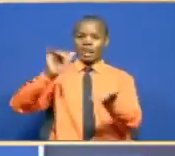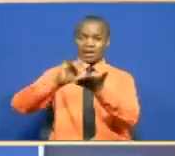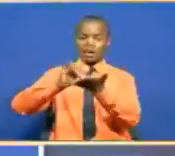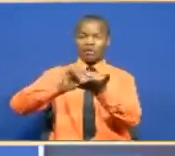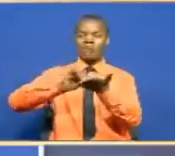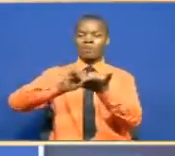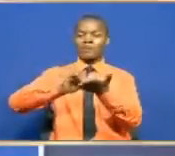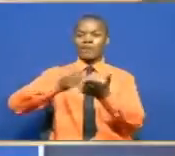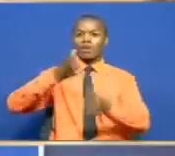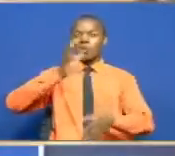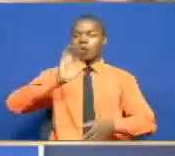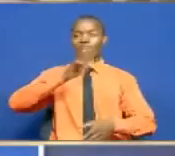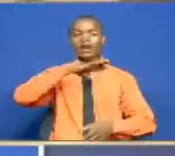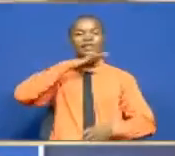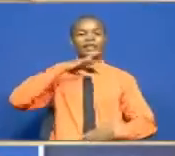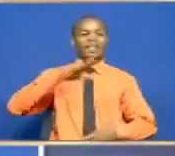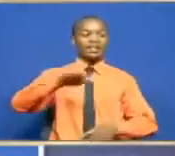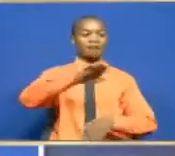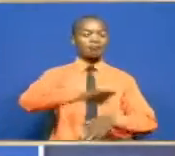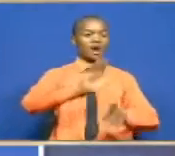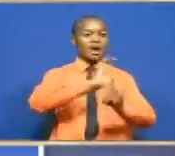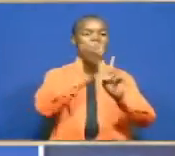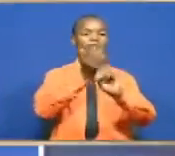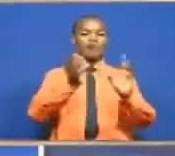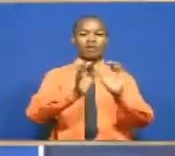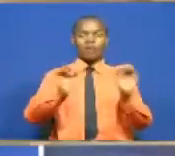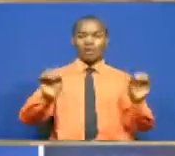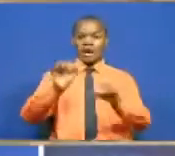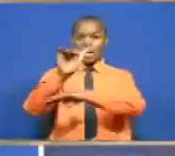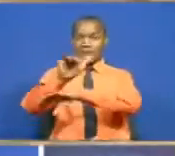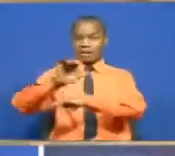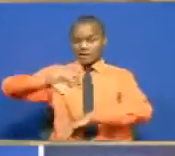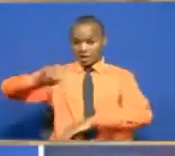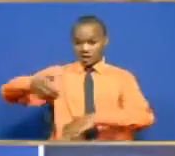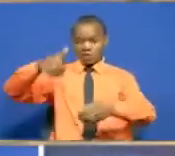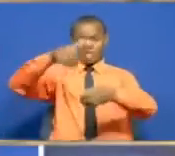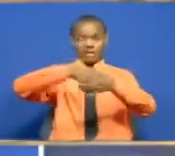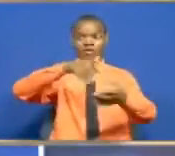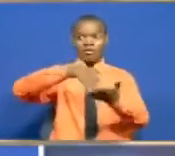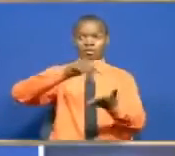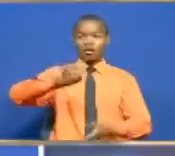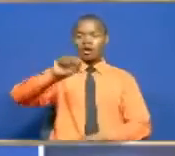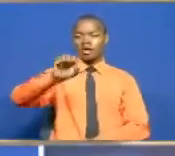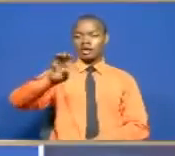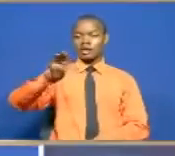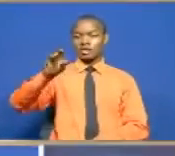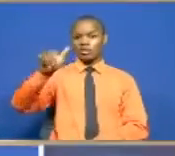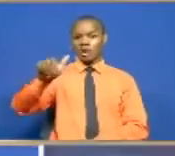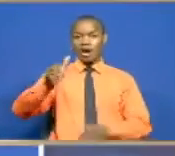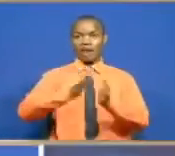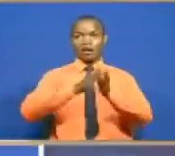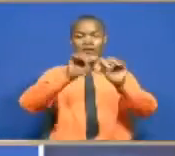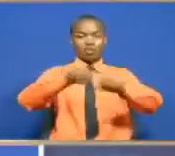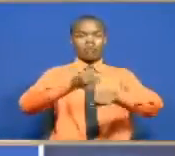kwa mazingira. They are now demanding the county invest in a proper sewer line and improve drainage facilities.